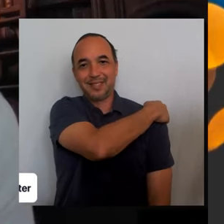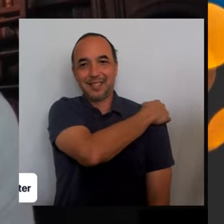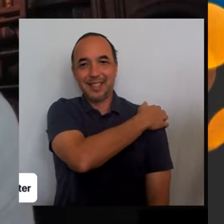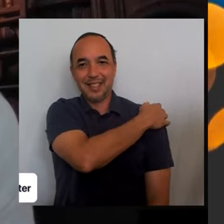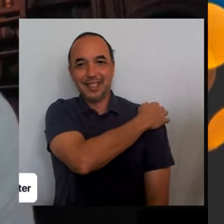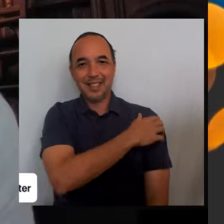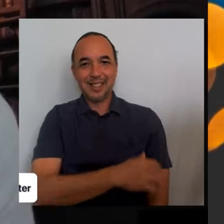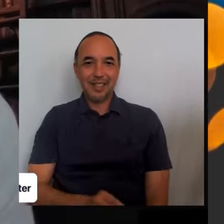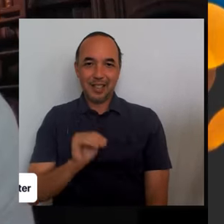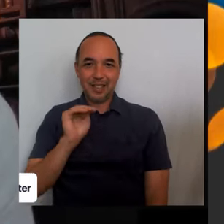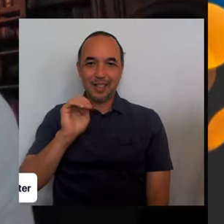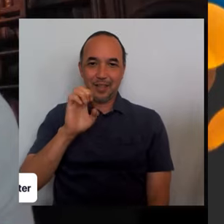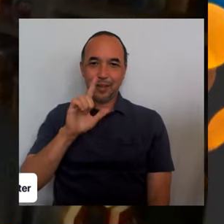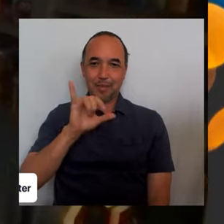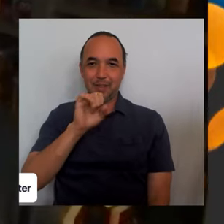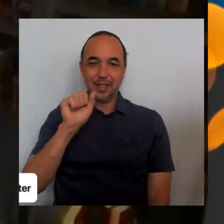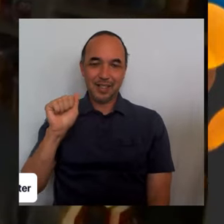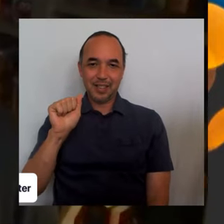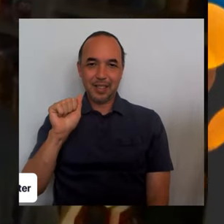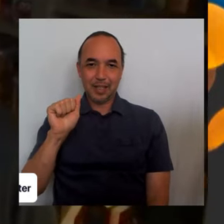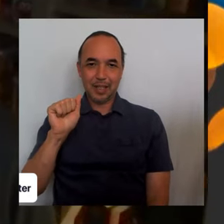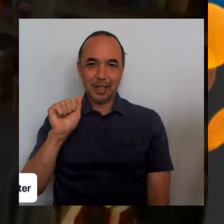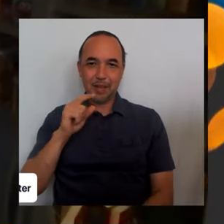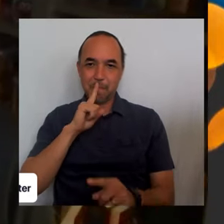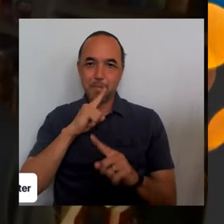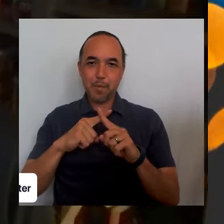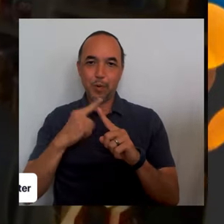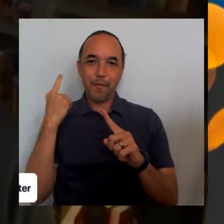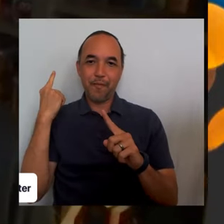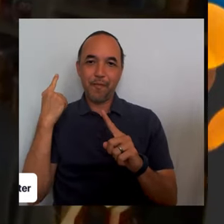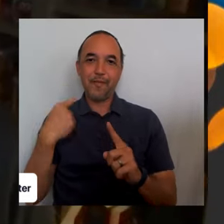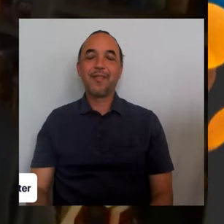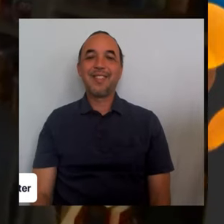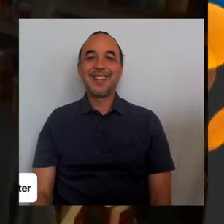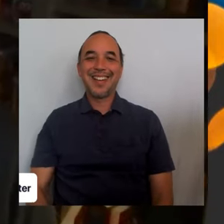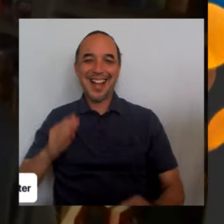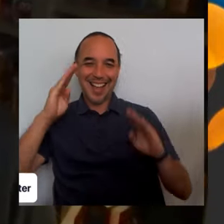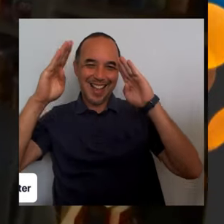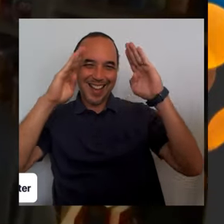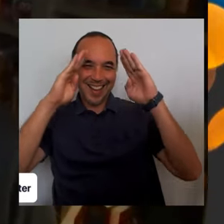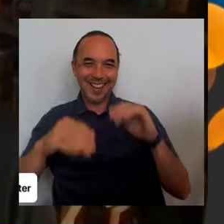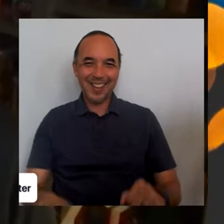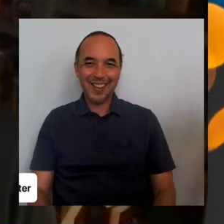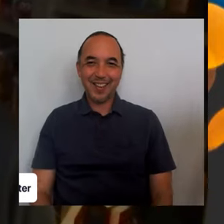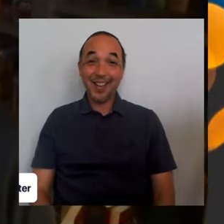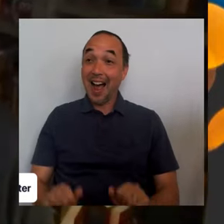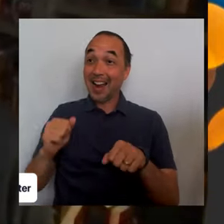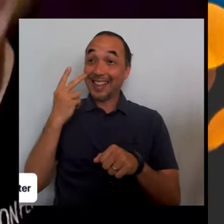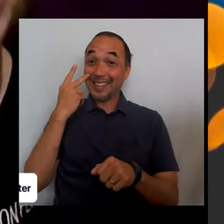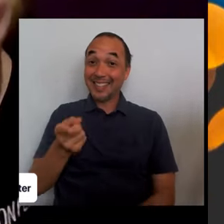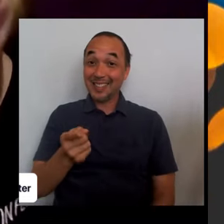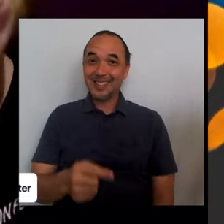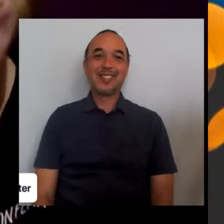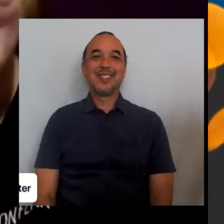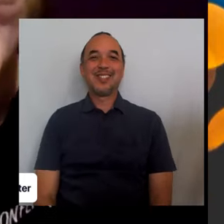Hi, let's see here. I'll hit the un Oh. button. Hello, Melissa. Hi. Wow, I can see you.